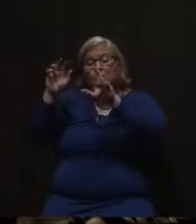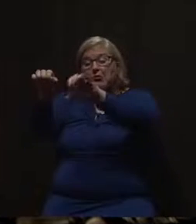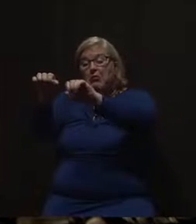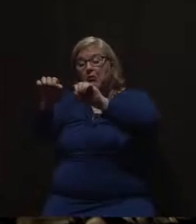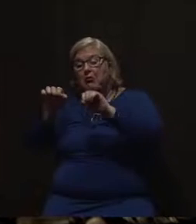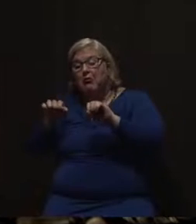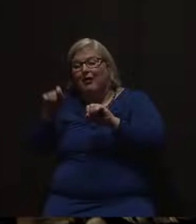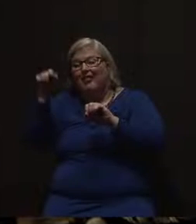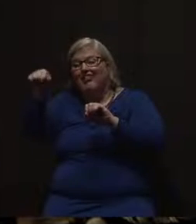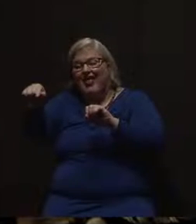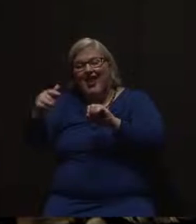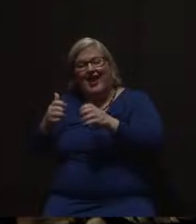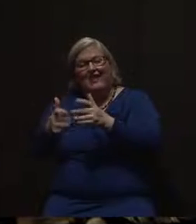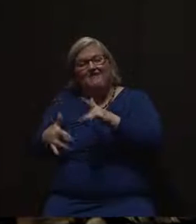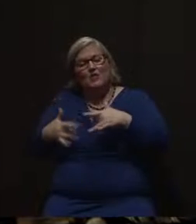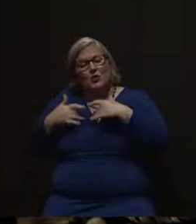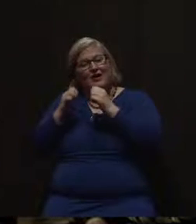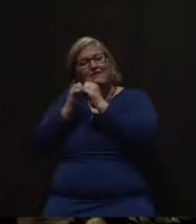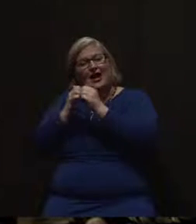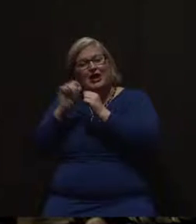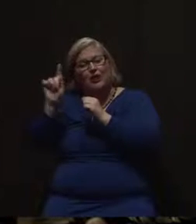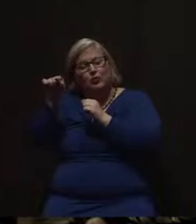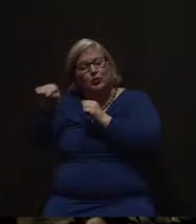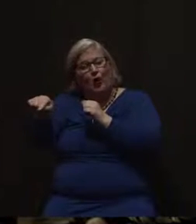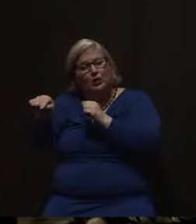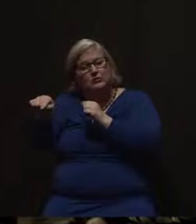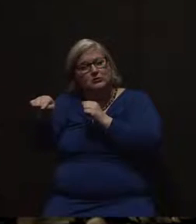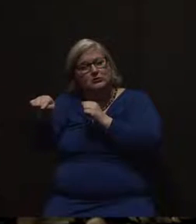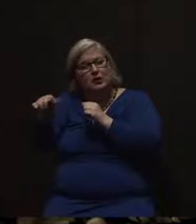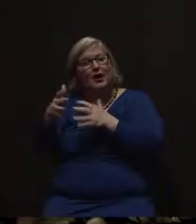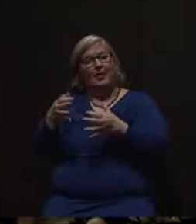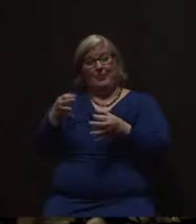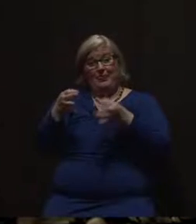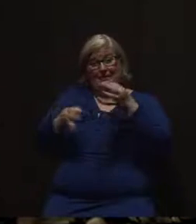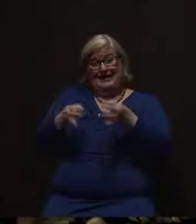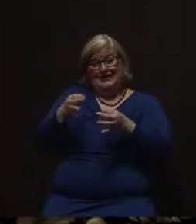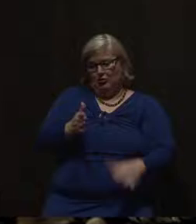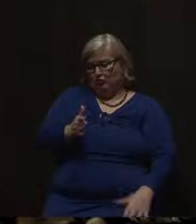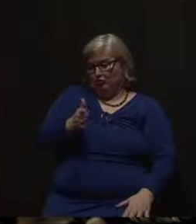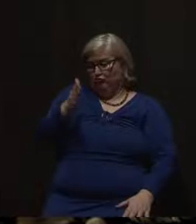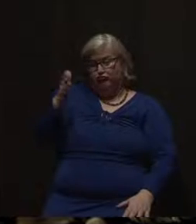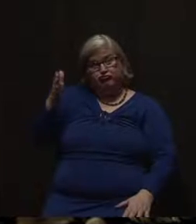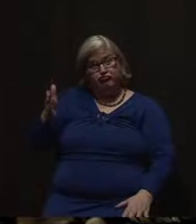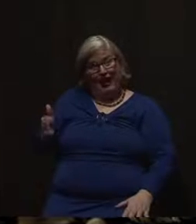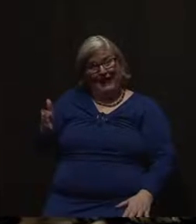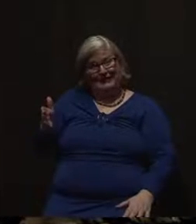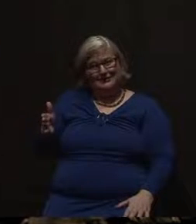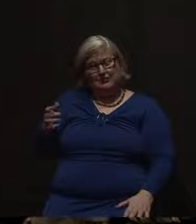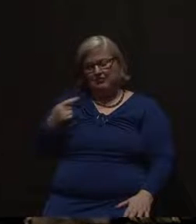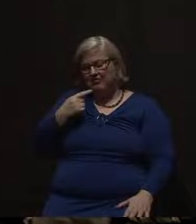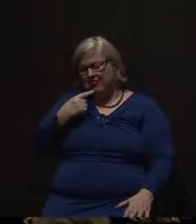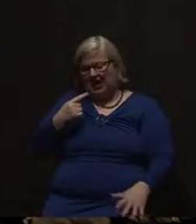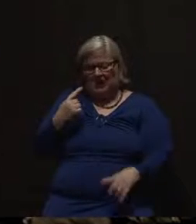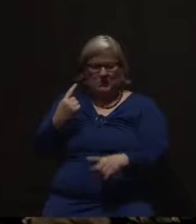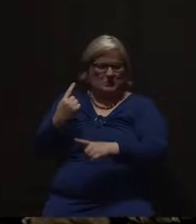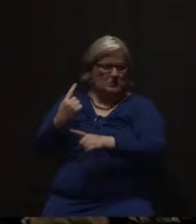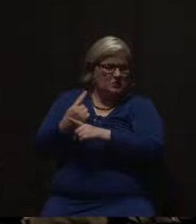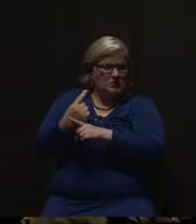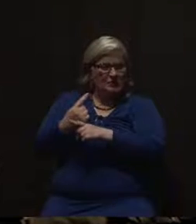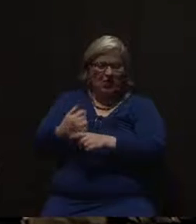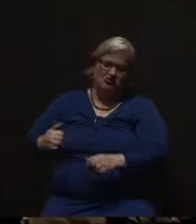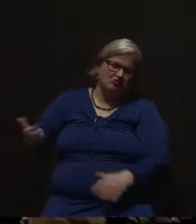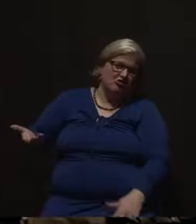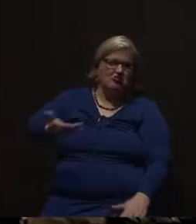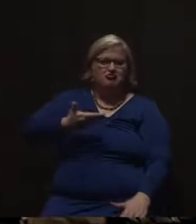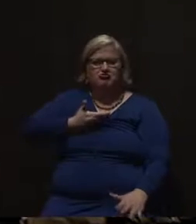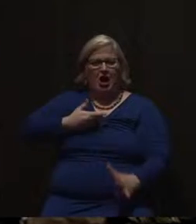so the political right at the moment, they all talk about the right to live. So that's exactly